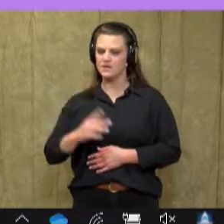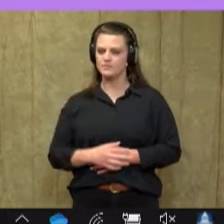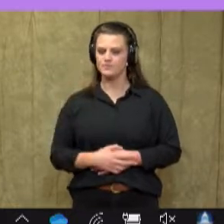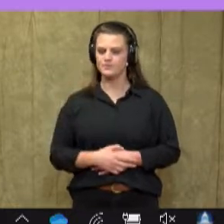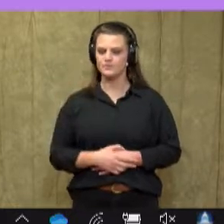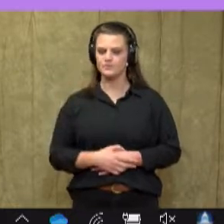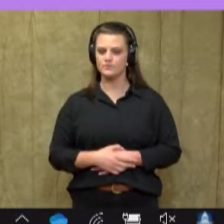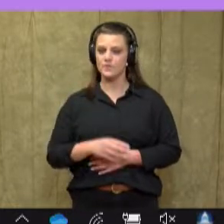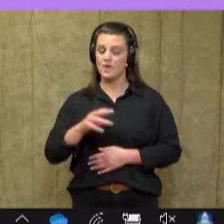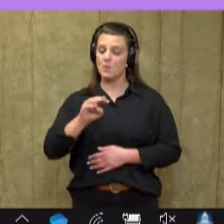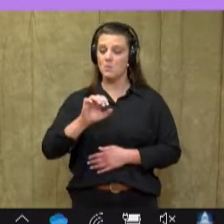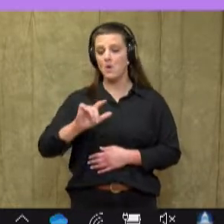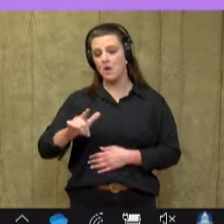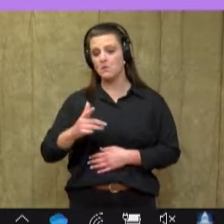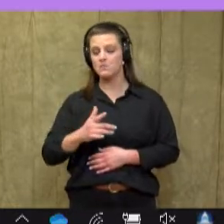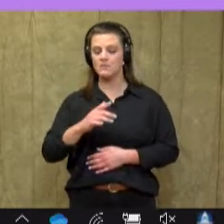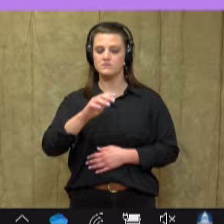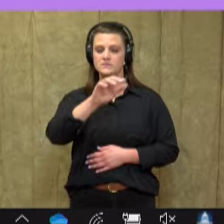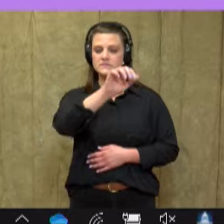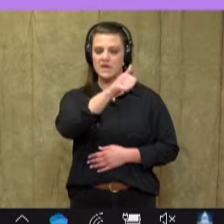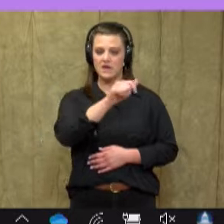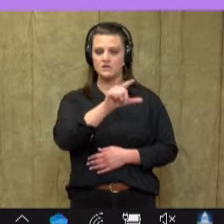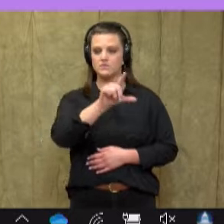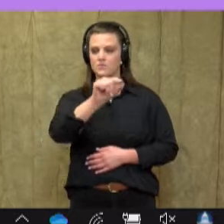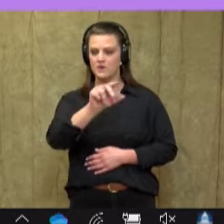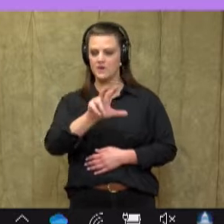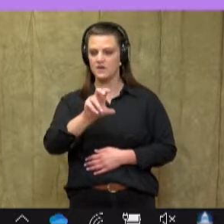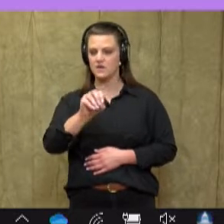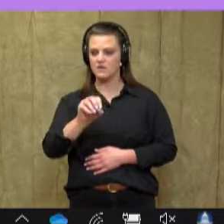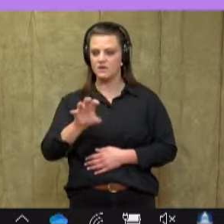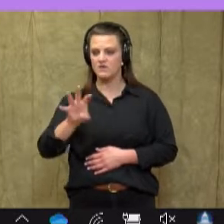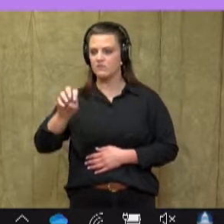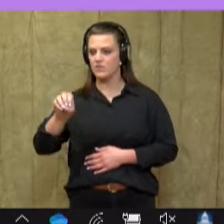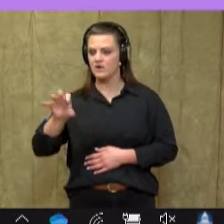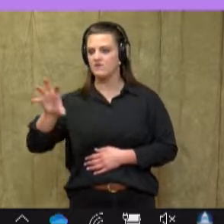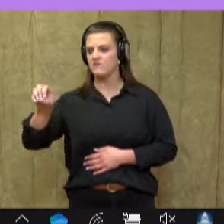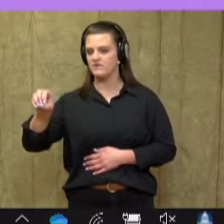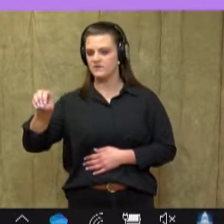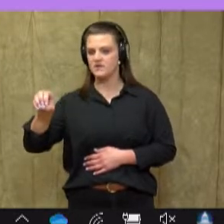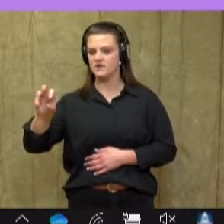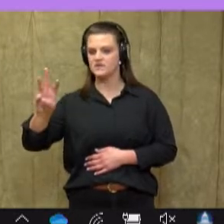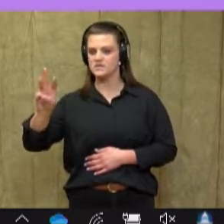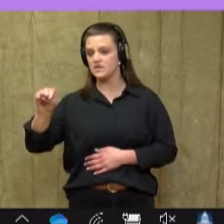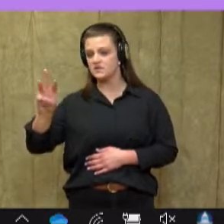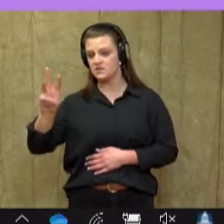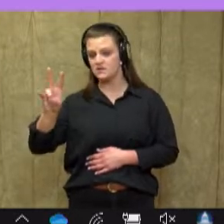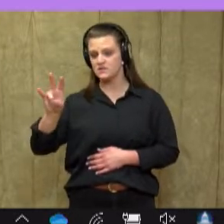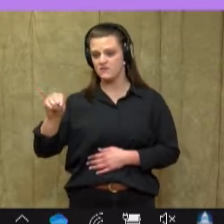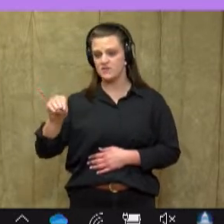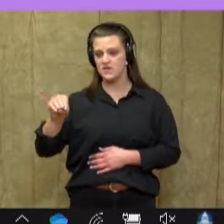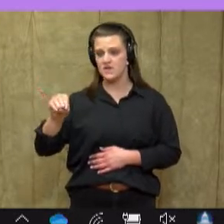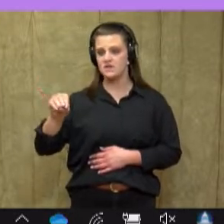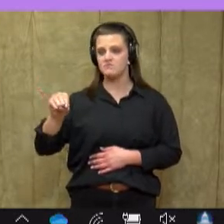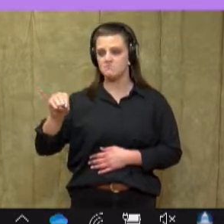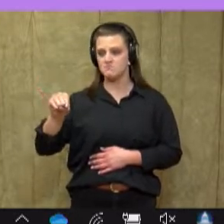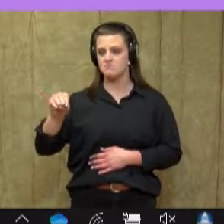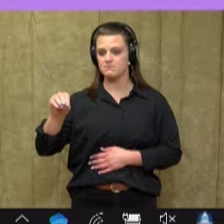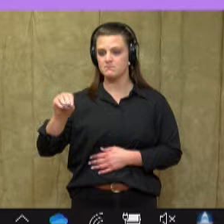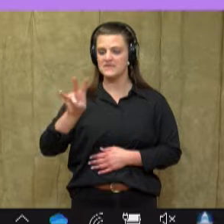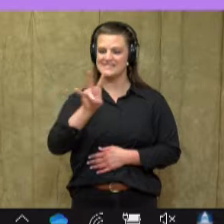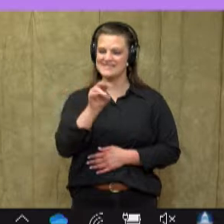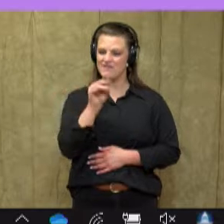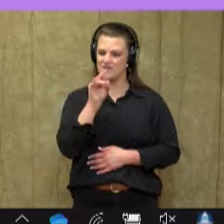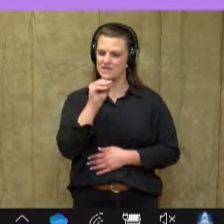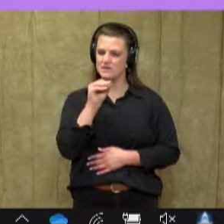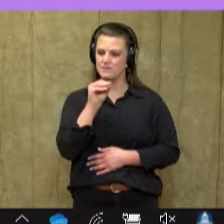we could say 10, 20, 30, 40, 50, 60, 70.